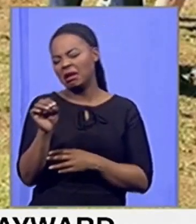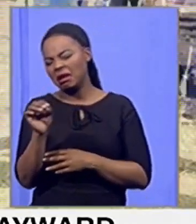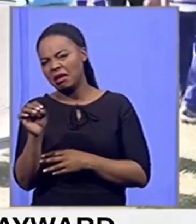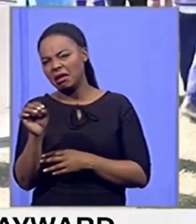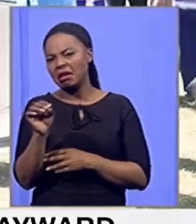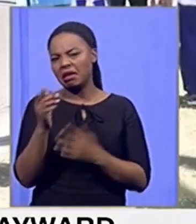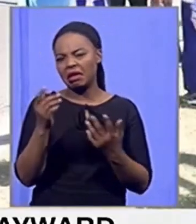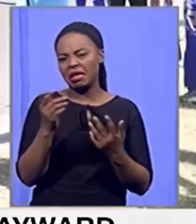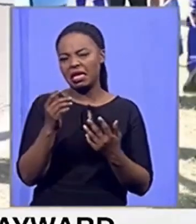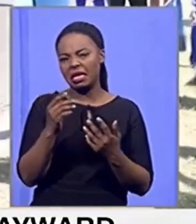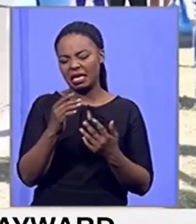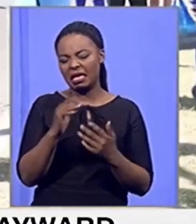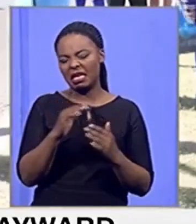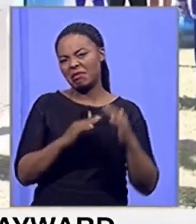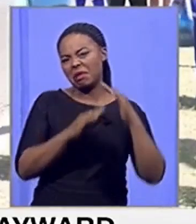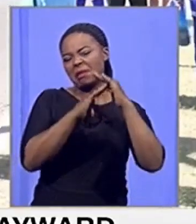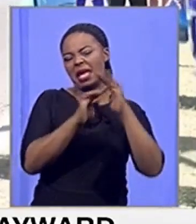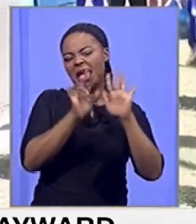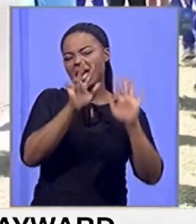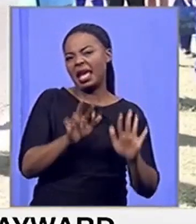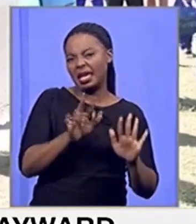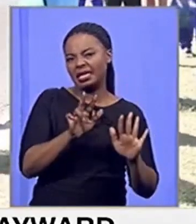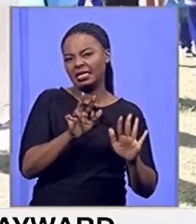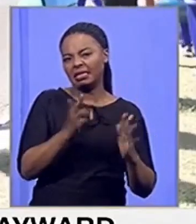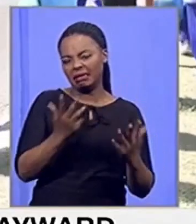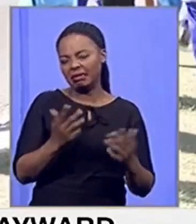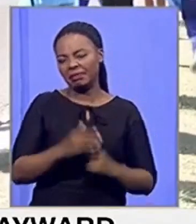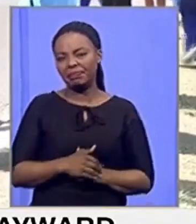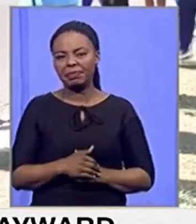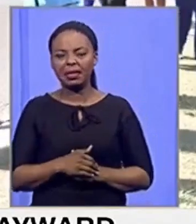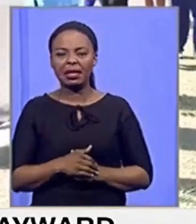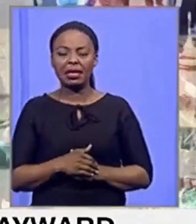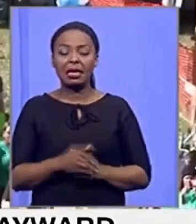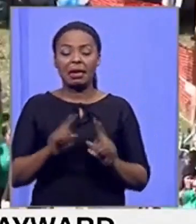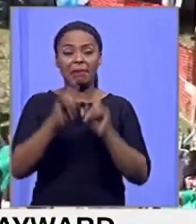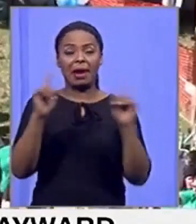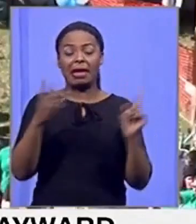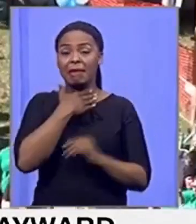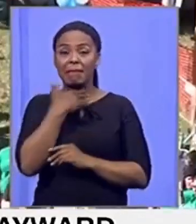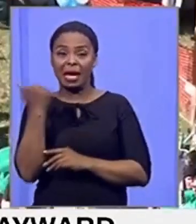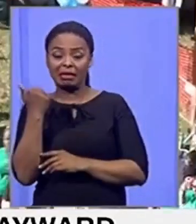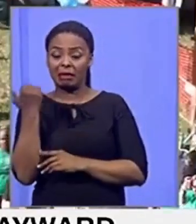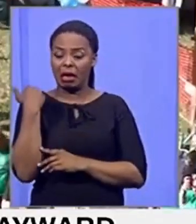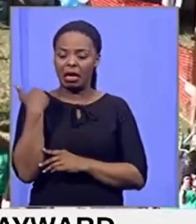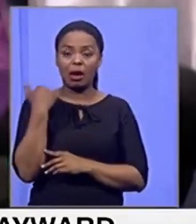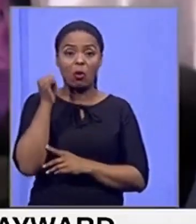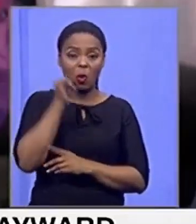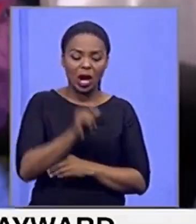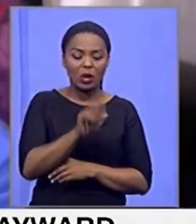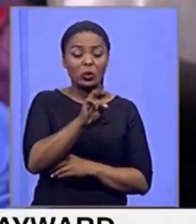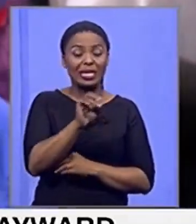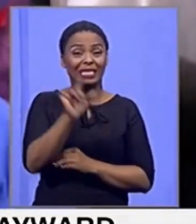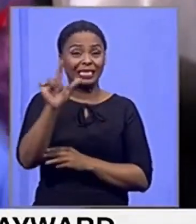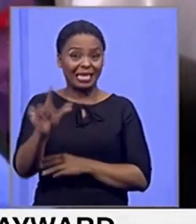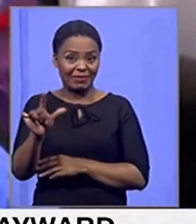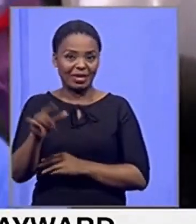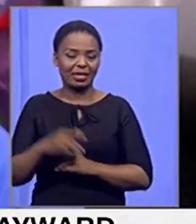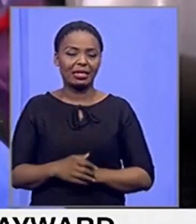sub 8. Yeah, the best record in the year 2007 ke di